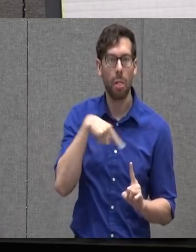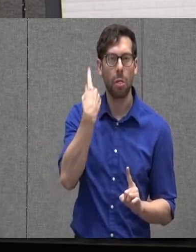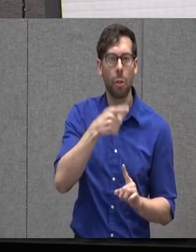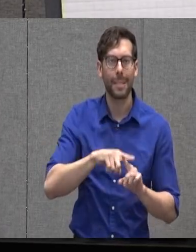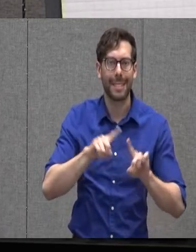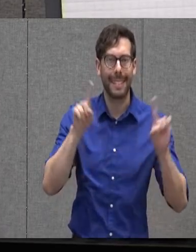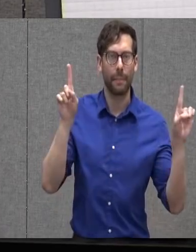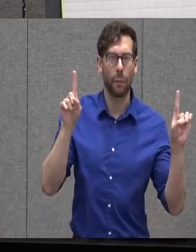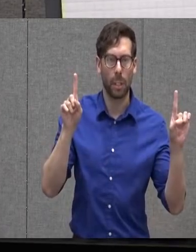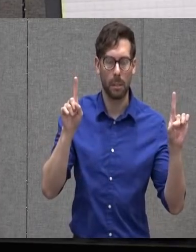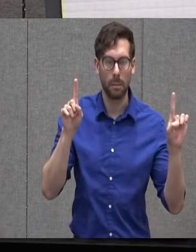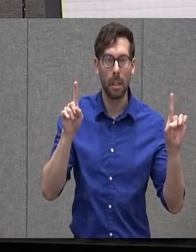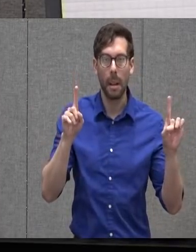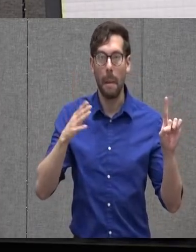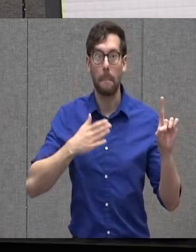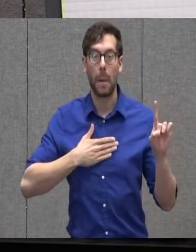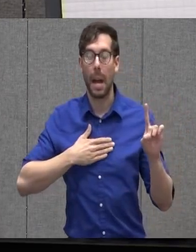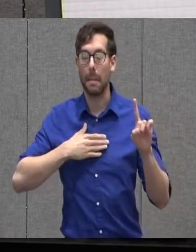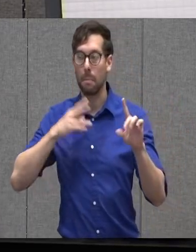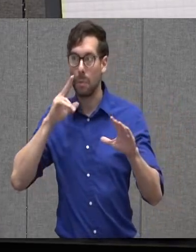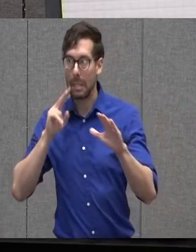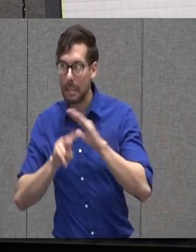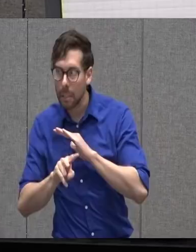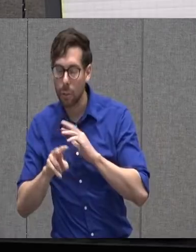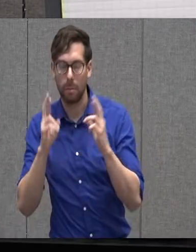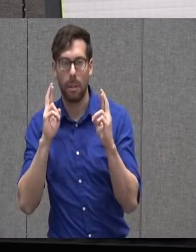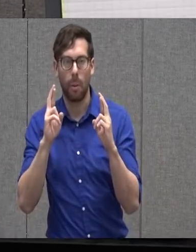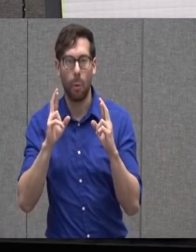cake. What about a piece of wood?